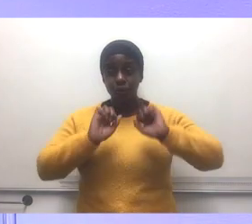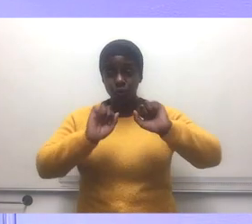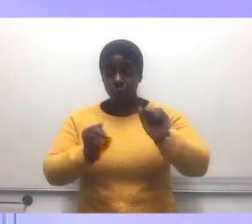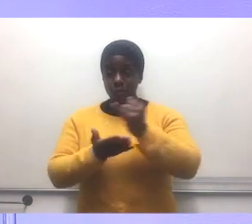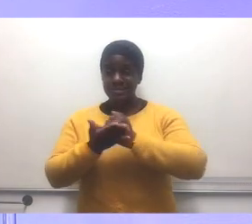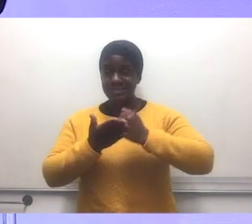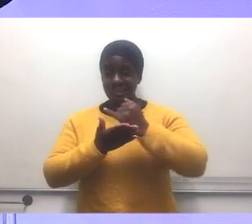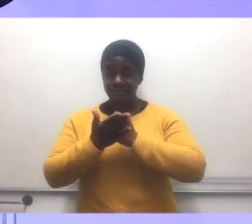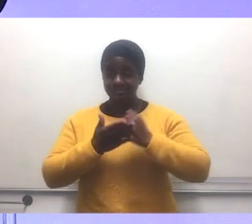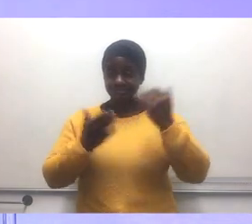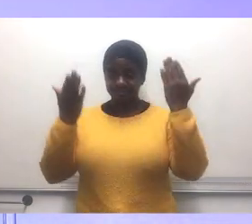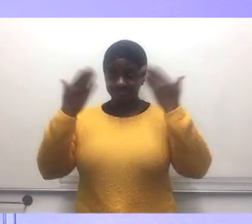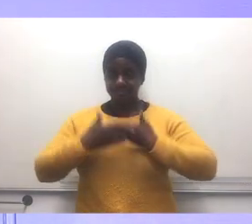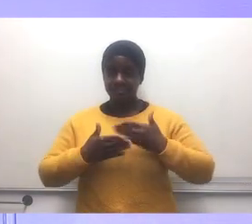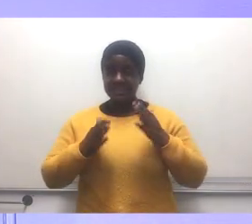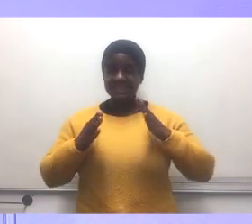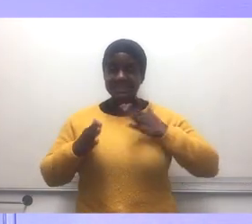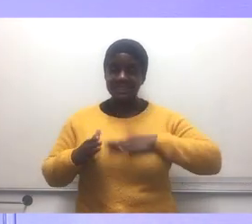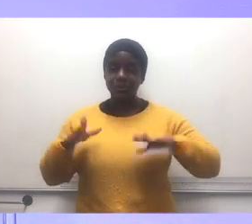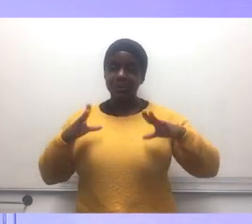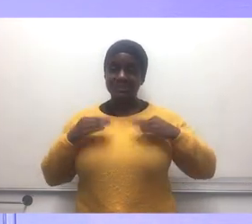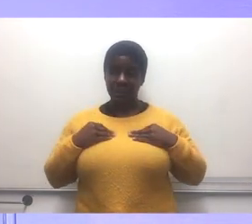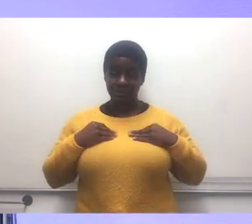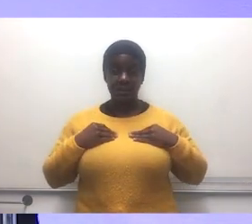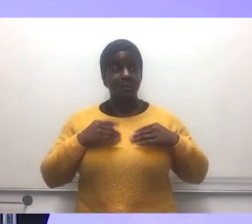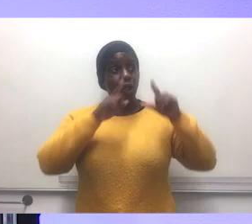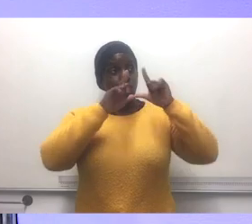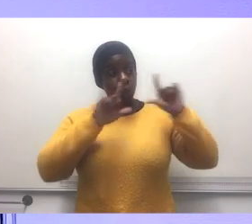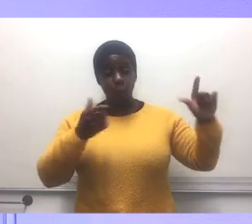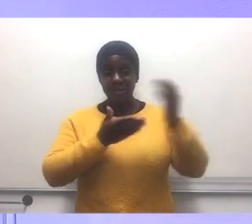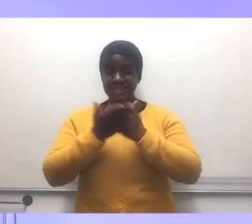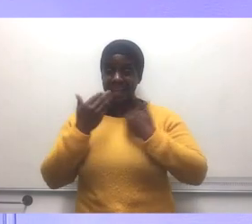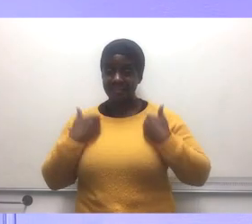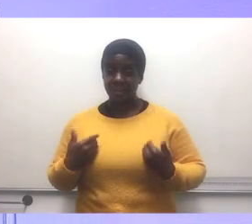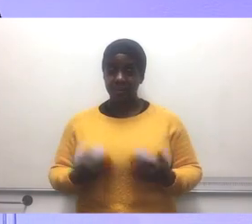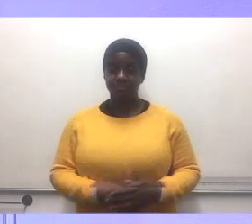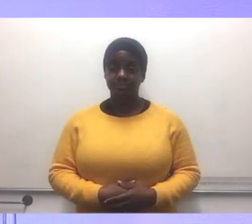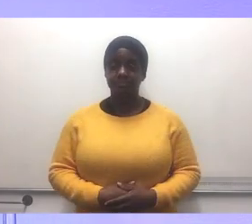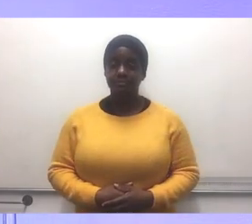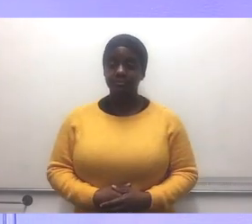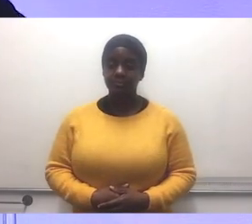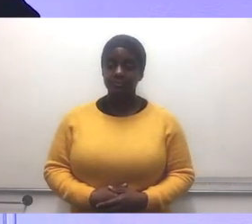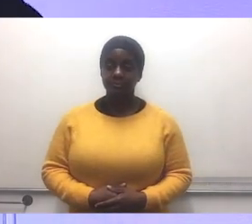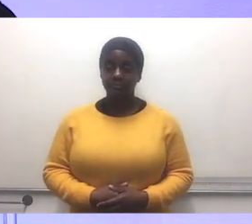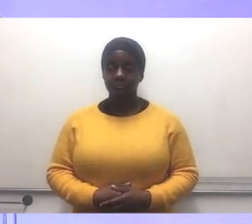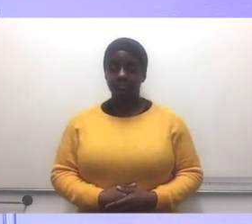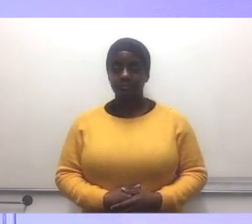tonight you need to accept him as your Lord and Savior. I've come by tonight to let someone know